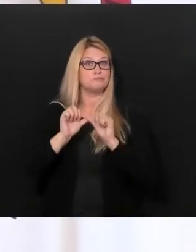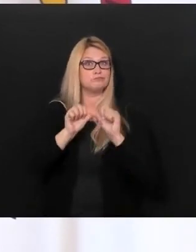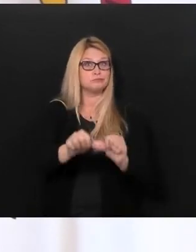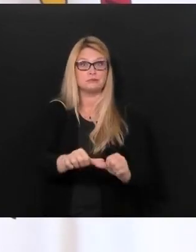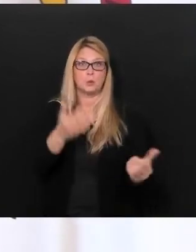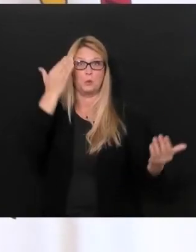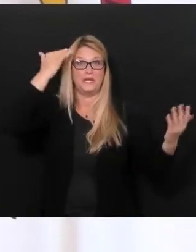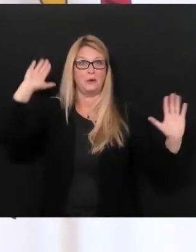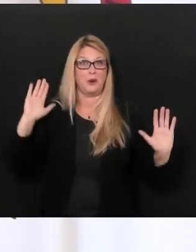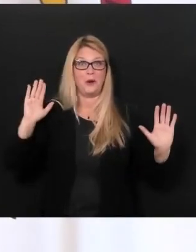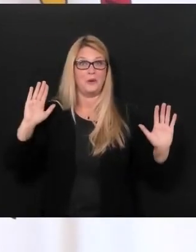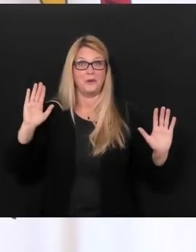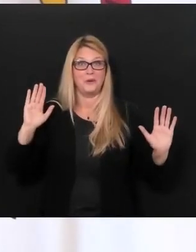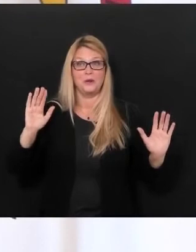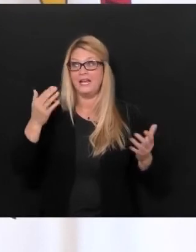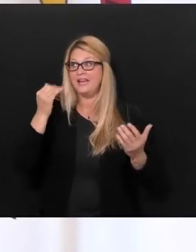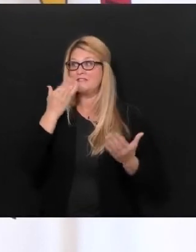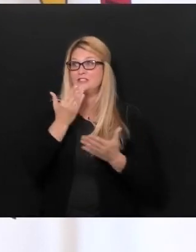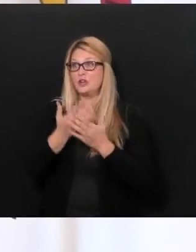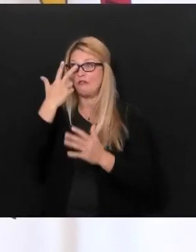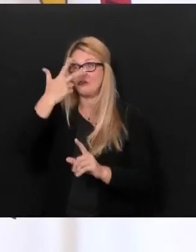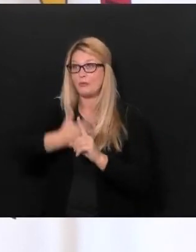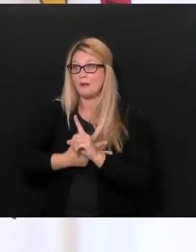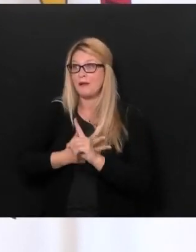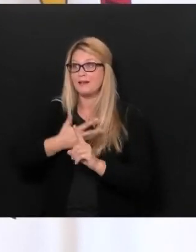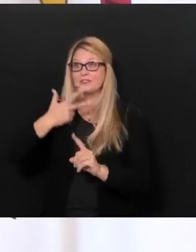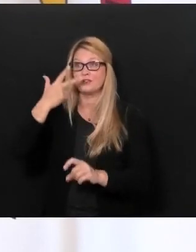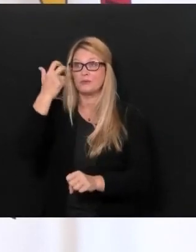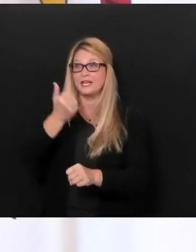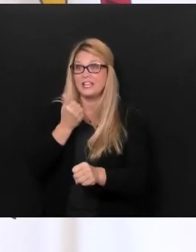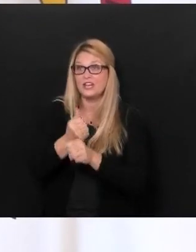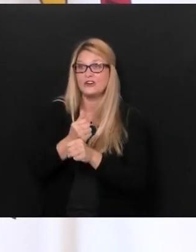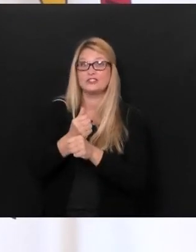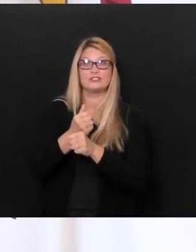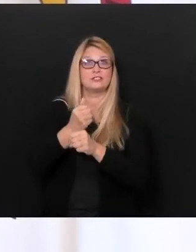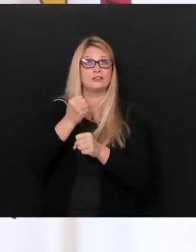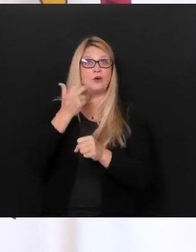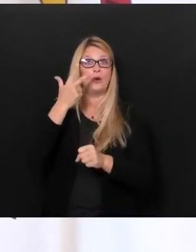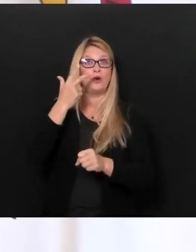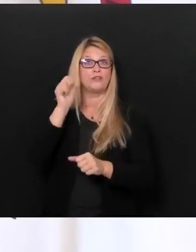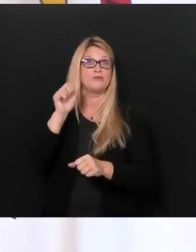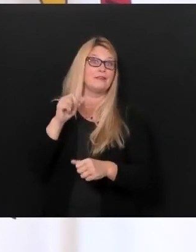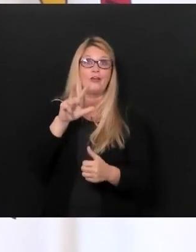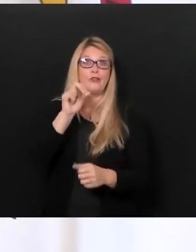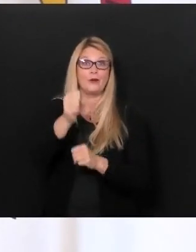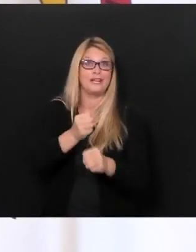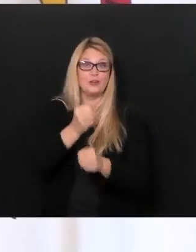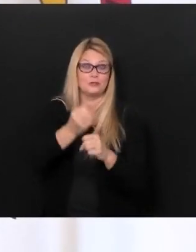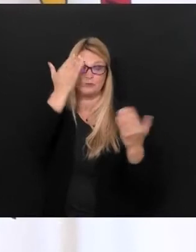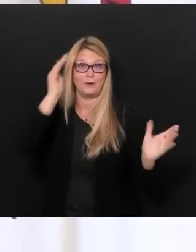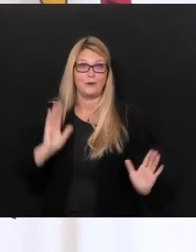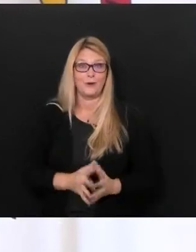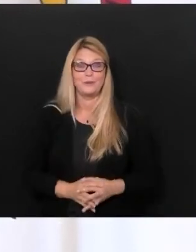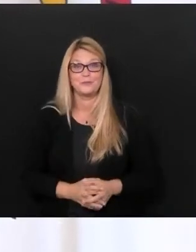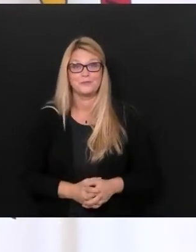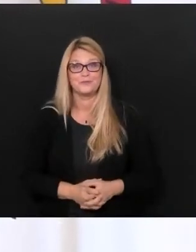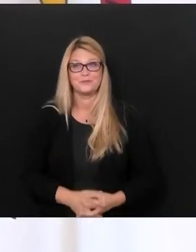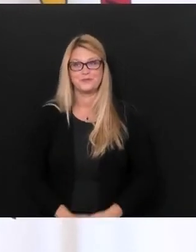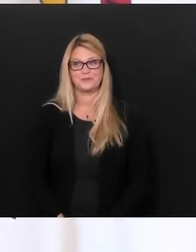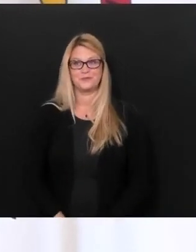Nobody knows if this is going to last for 3 months or 3 years or 3 decades. Nobody knows yet and